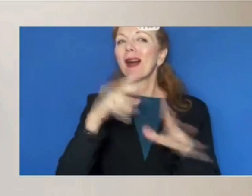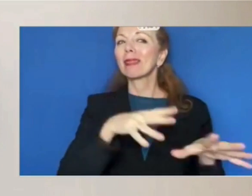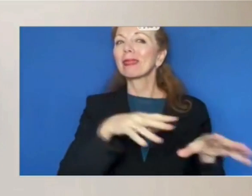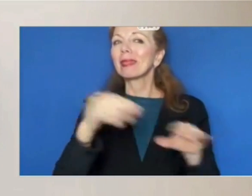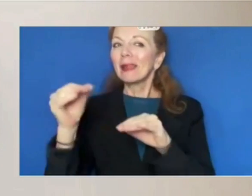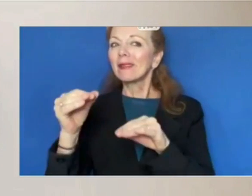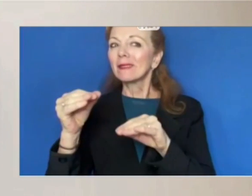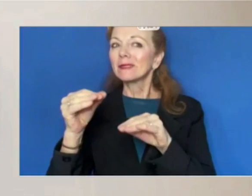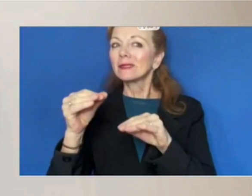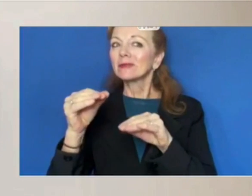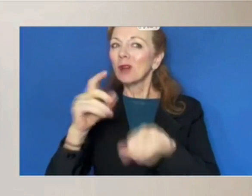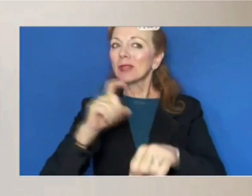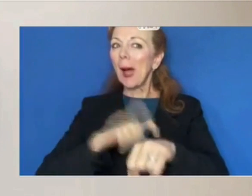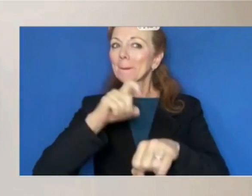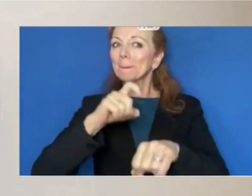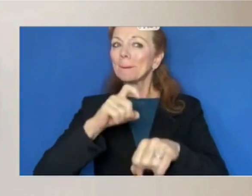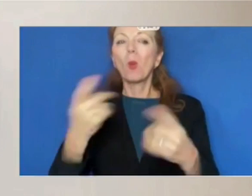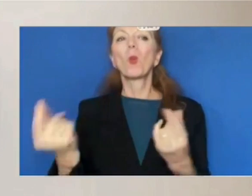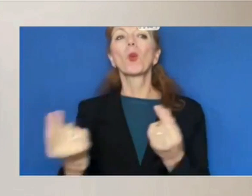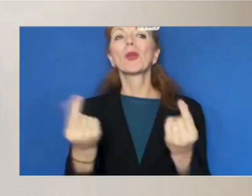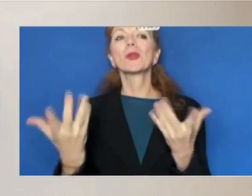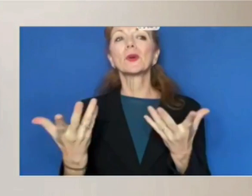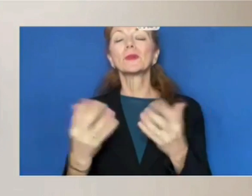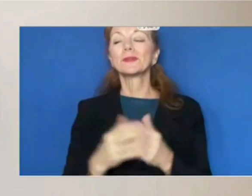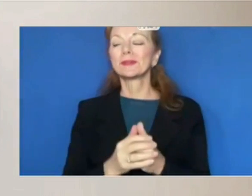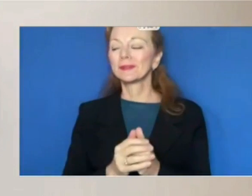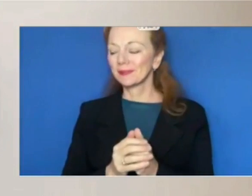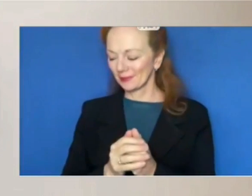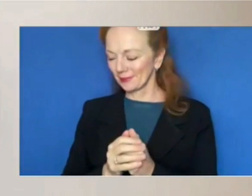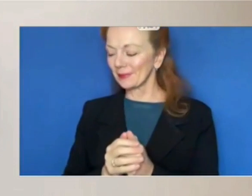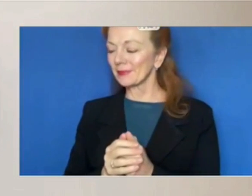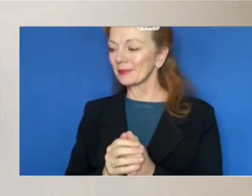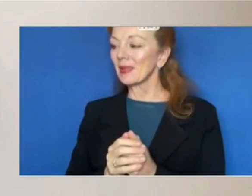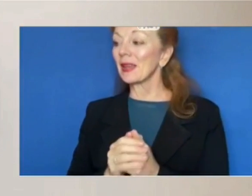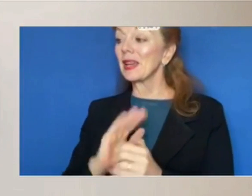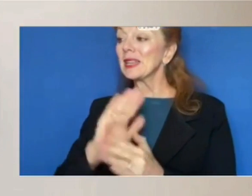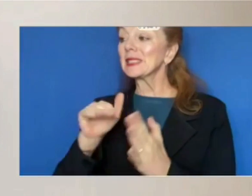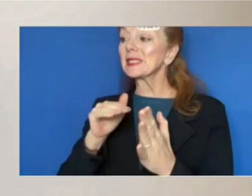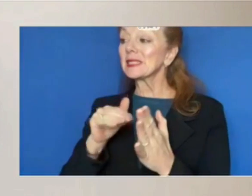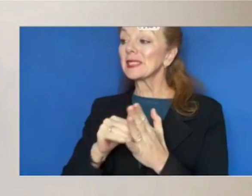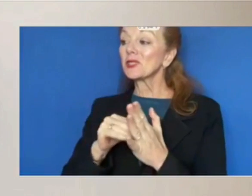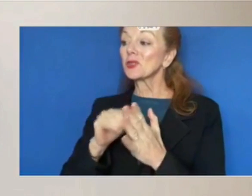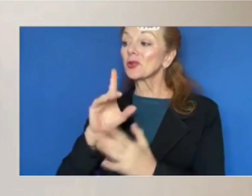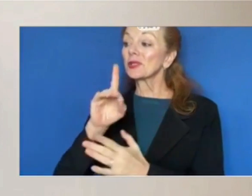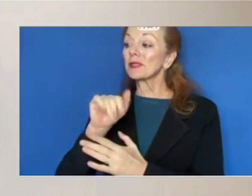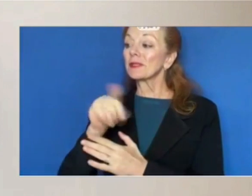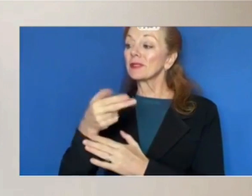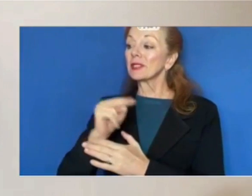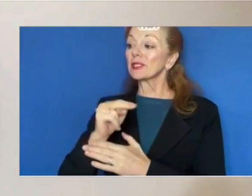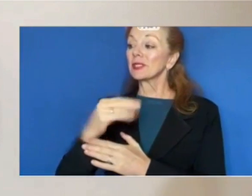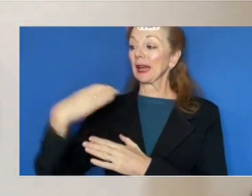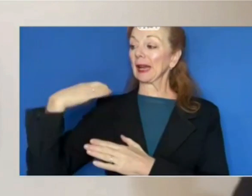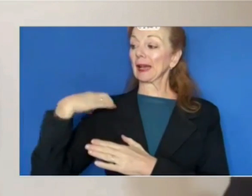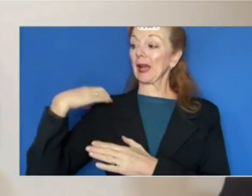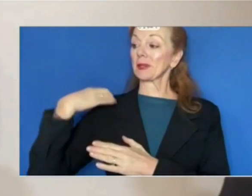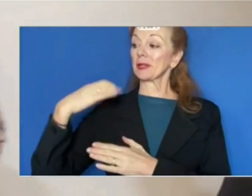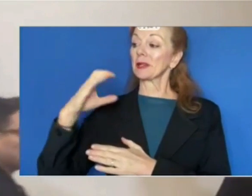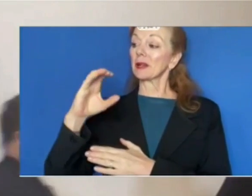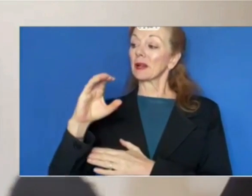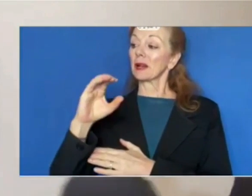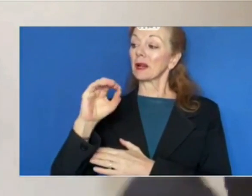Okay. And I have Central Division Captain Brad Koch here to discuss that with you this morning. Captain?